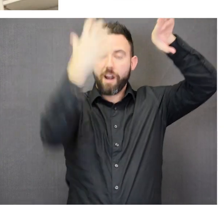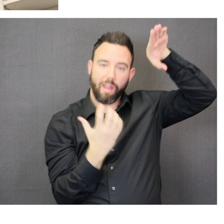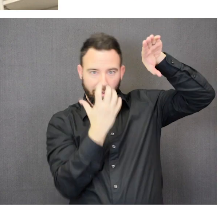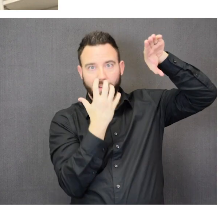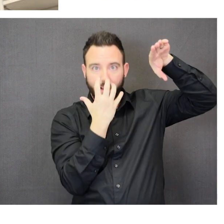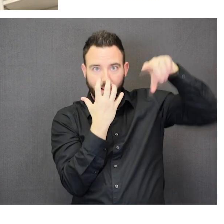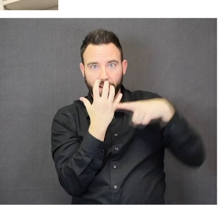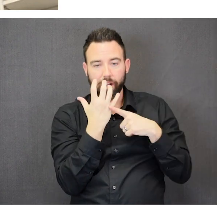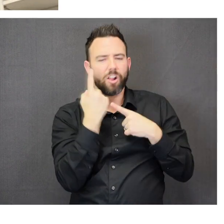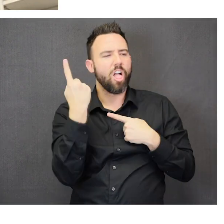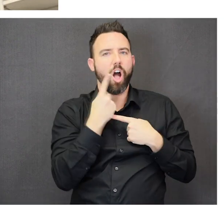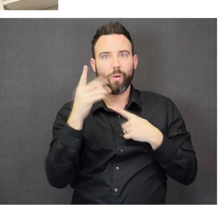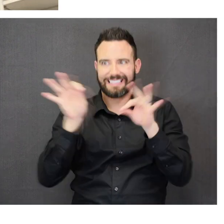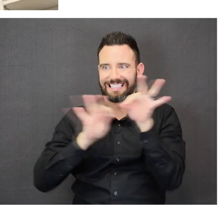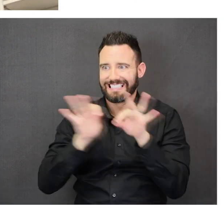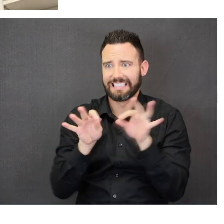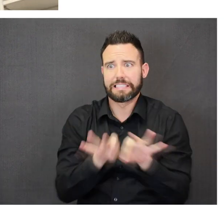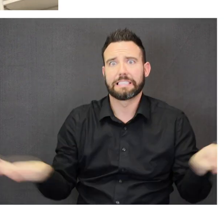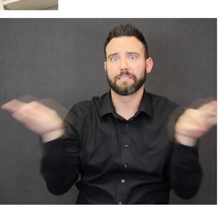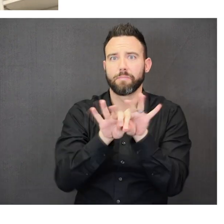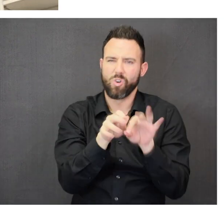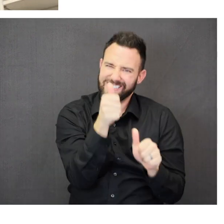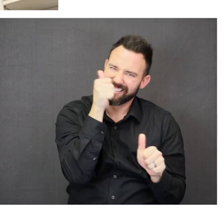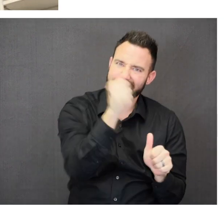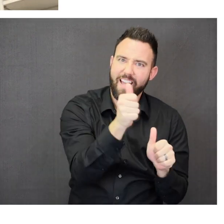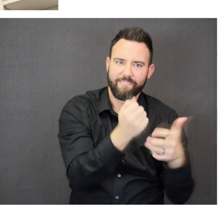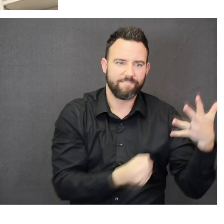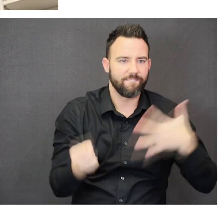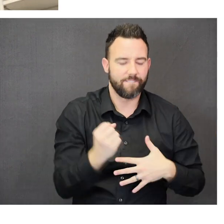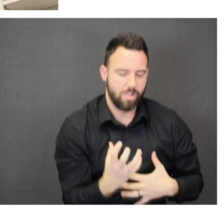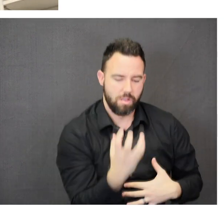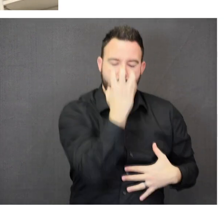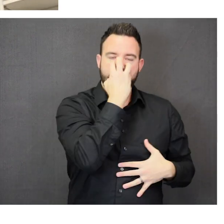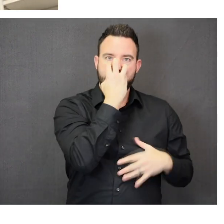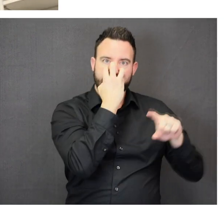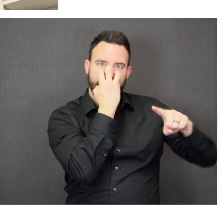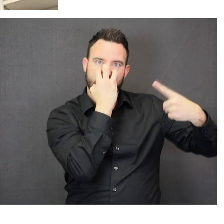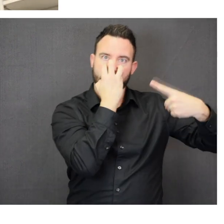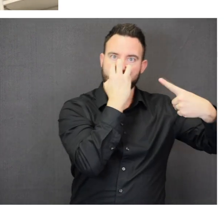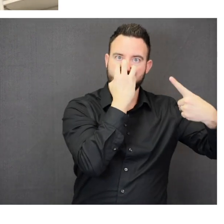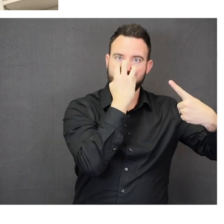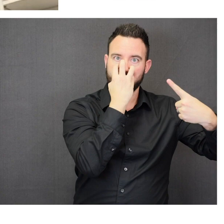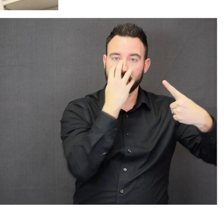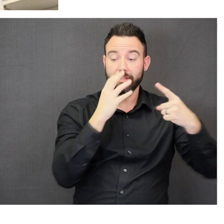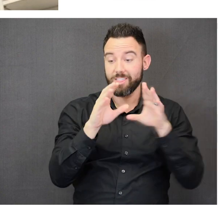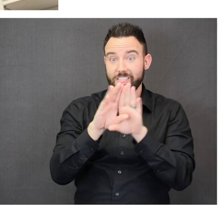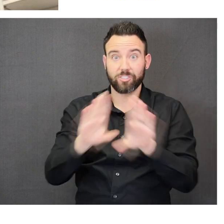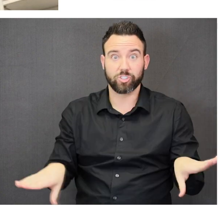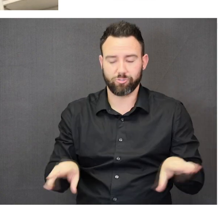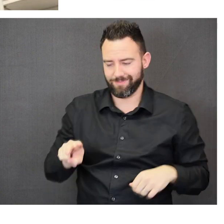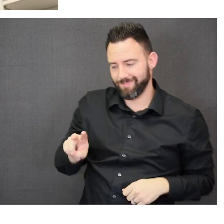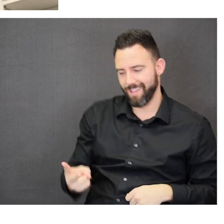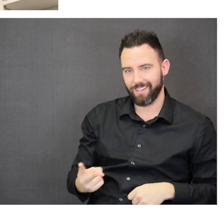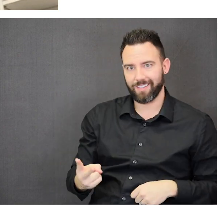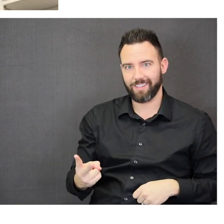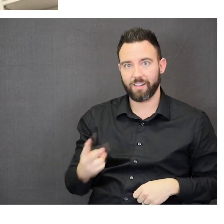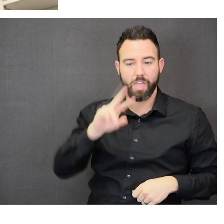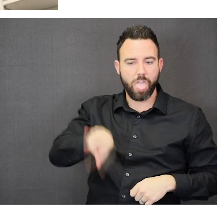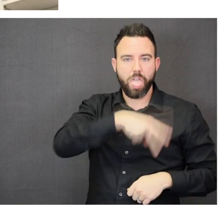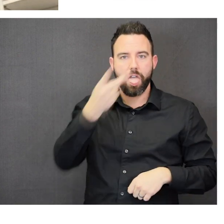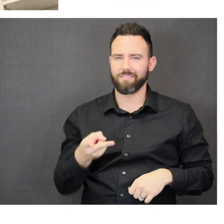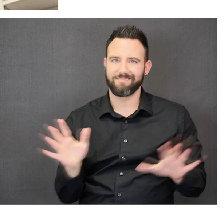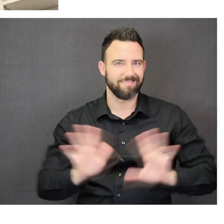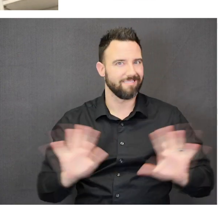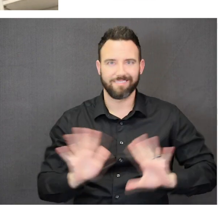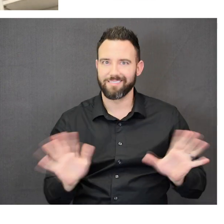first before you put it on your children or someone else that may need your support. And the same